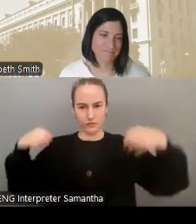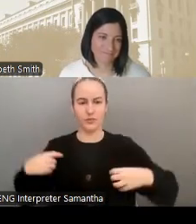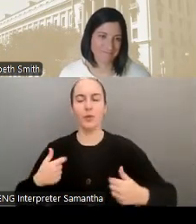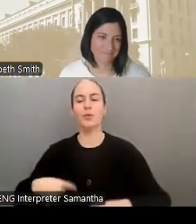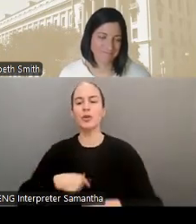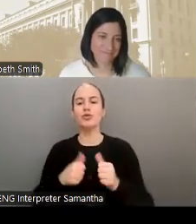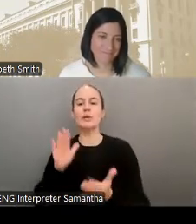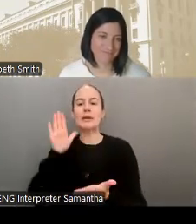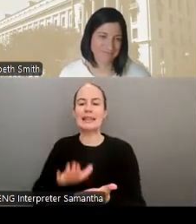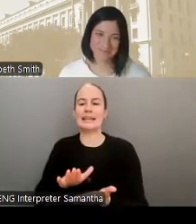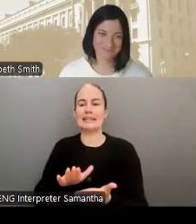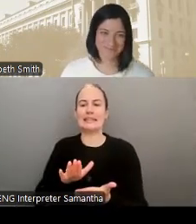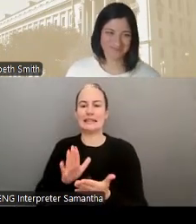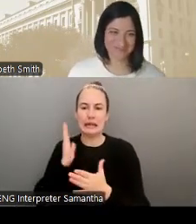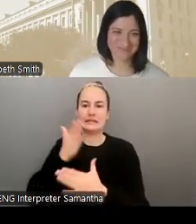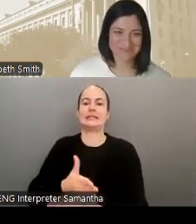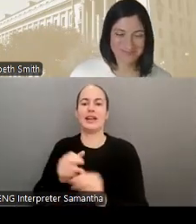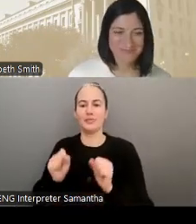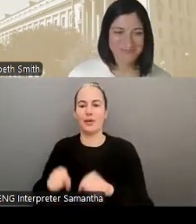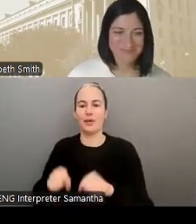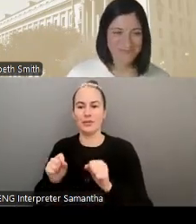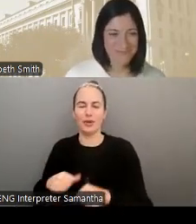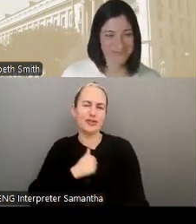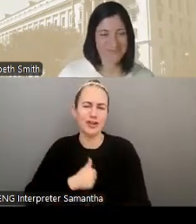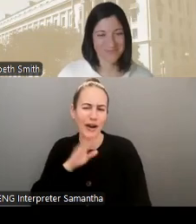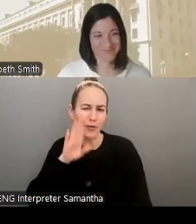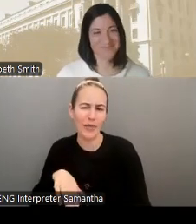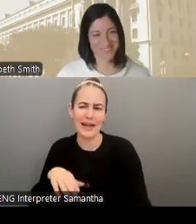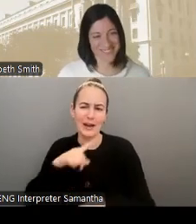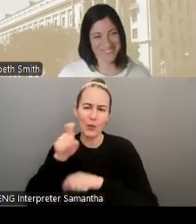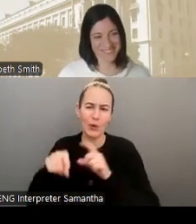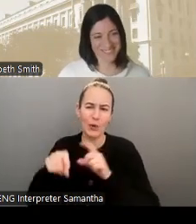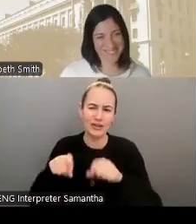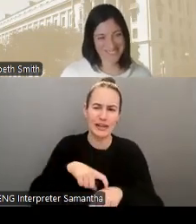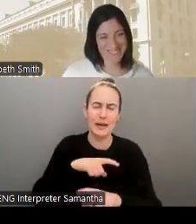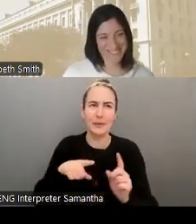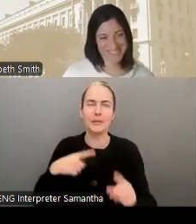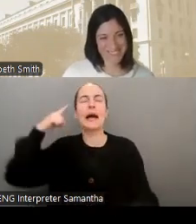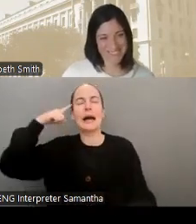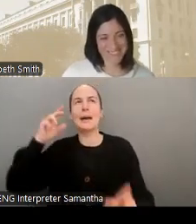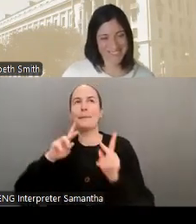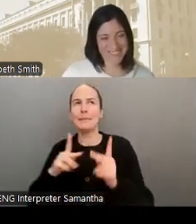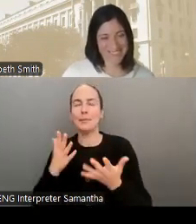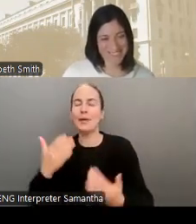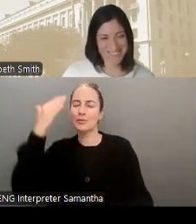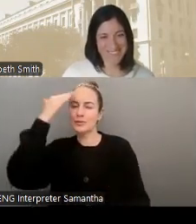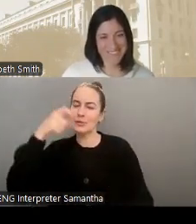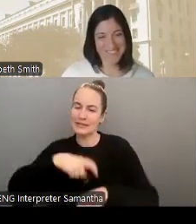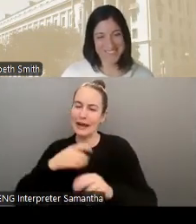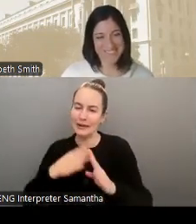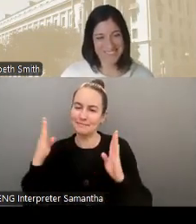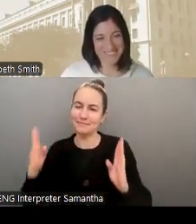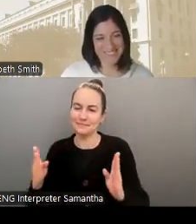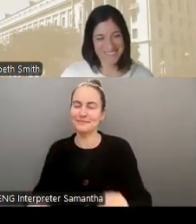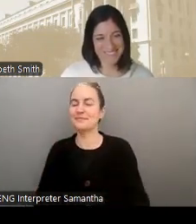So I'm sorry, I know, Elizabeth, you were going to open it up to questions, but I kept thinking, I was like, people are probably going to think, how long is this going to take? So I just wanted to